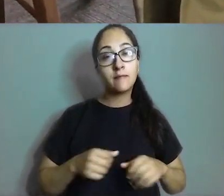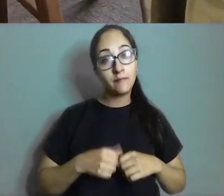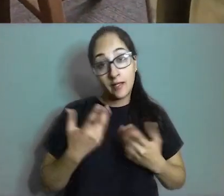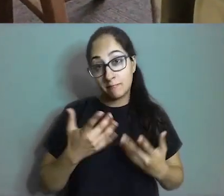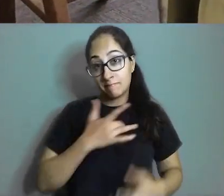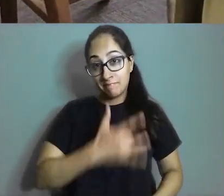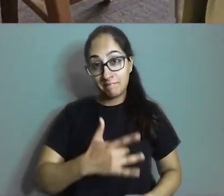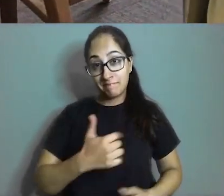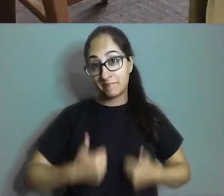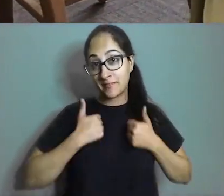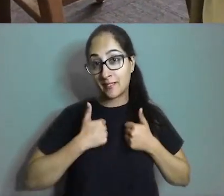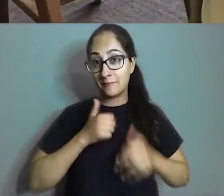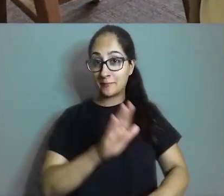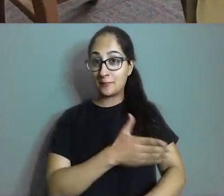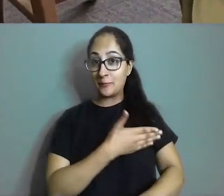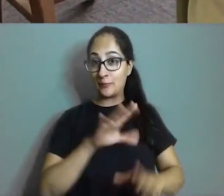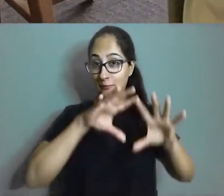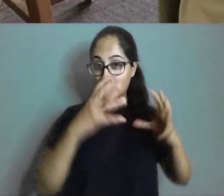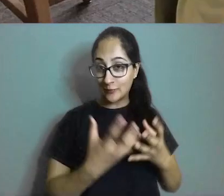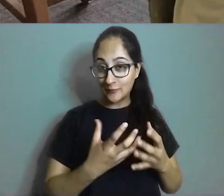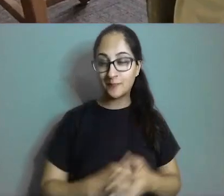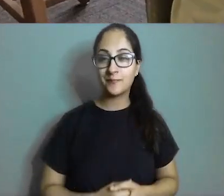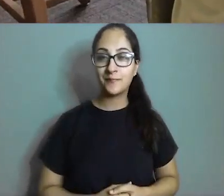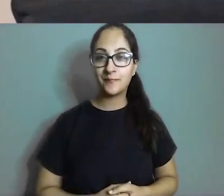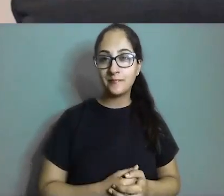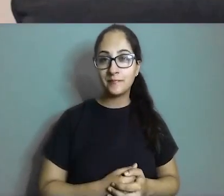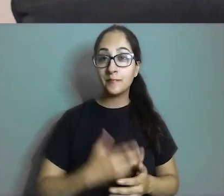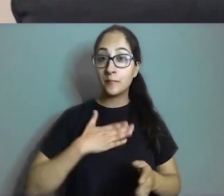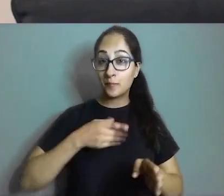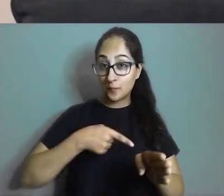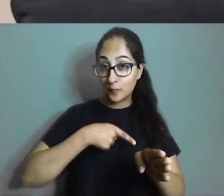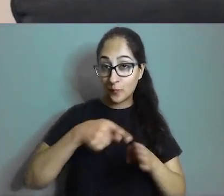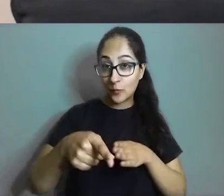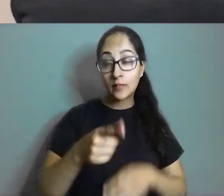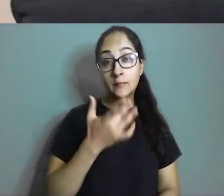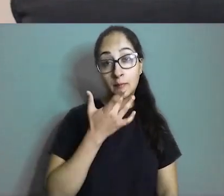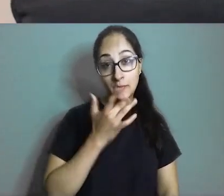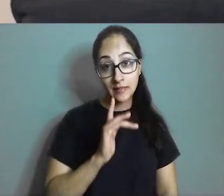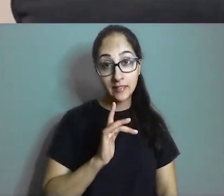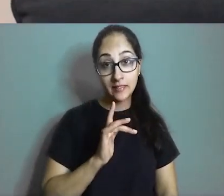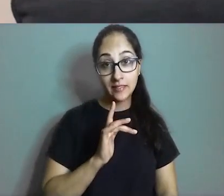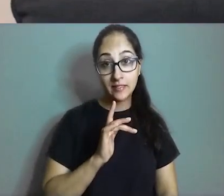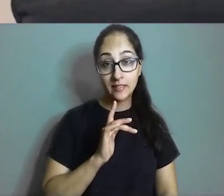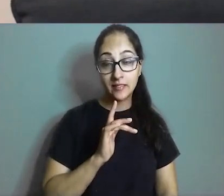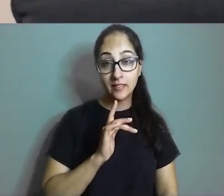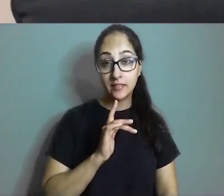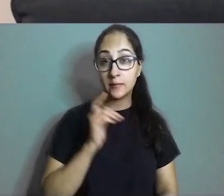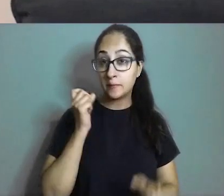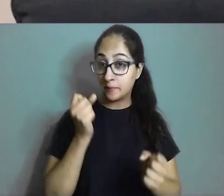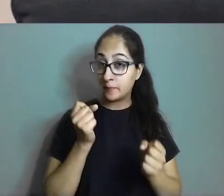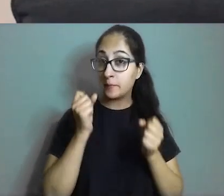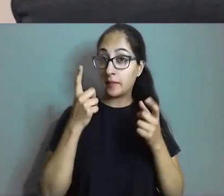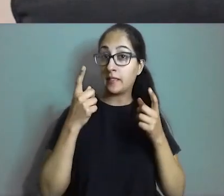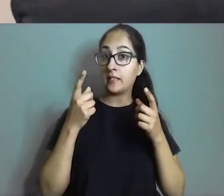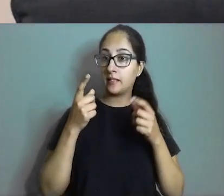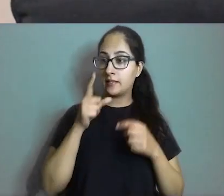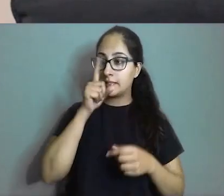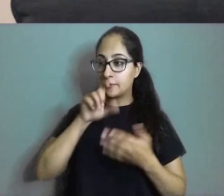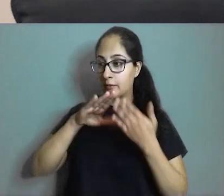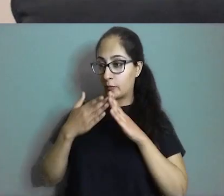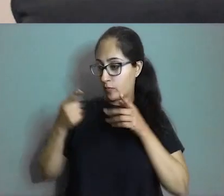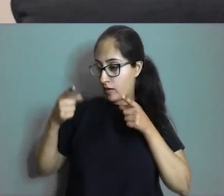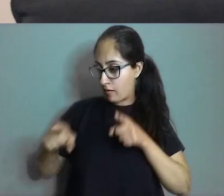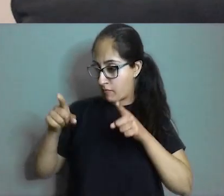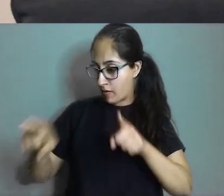through lines of being a musician. So I've been very fortunate in that the timing of my